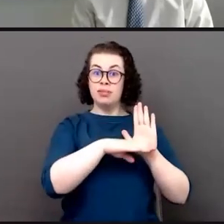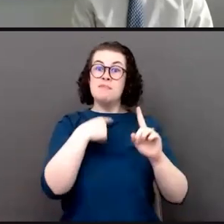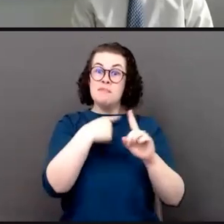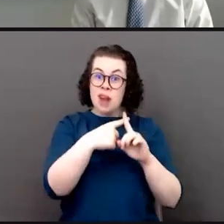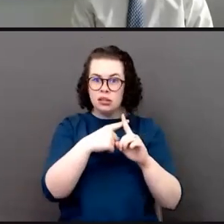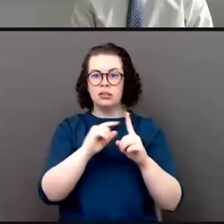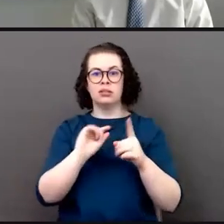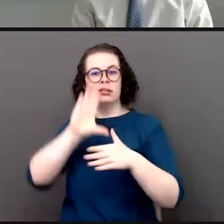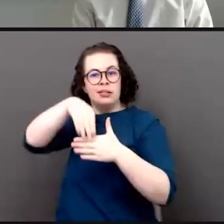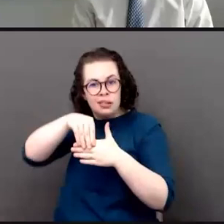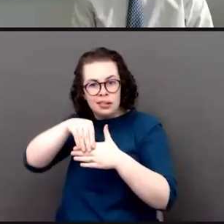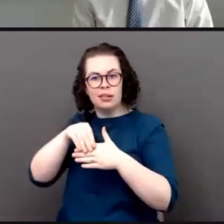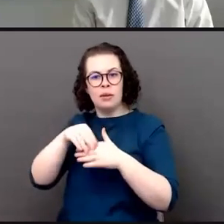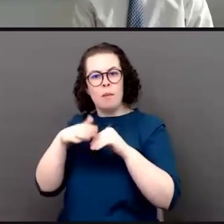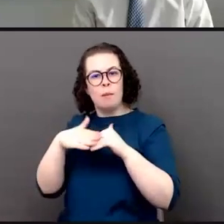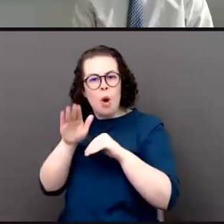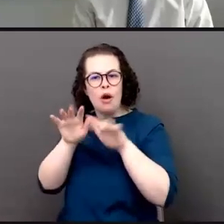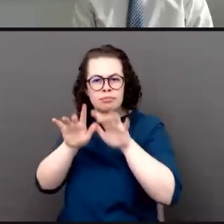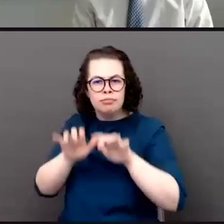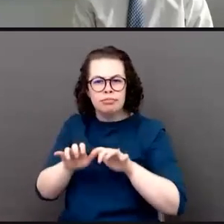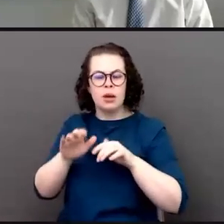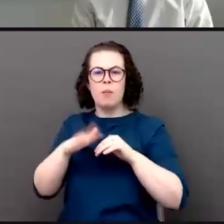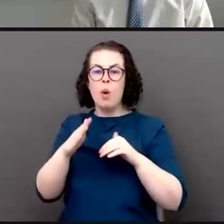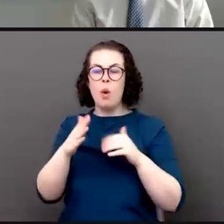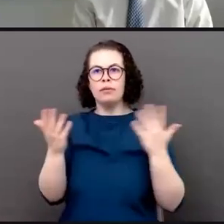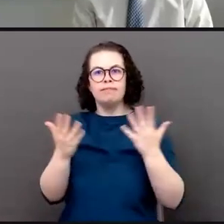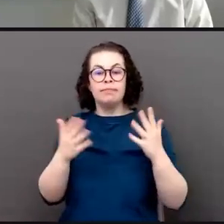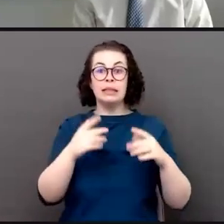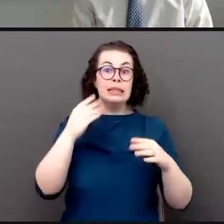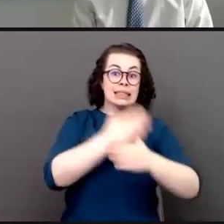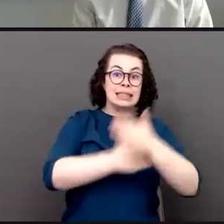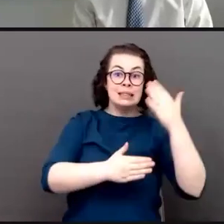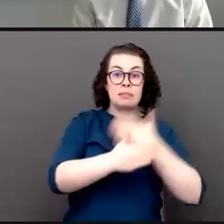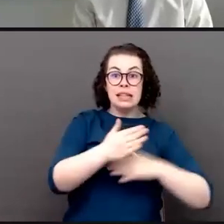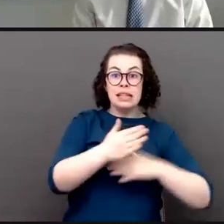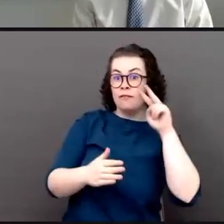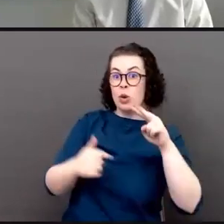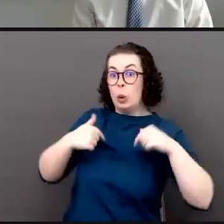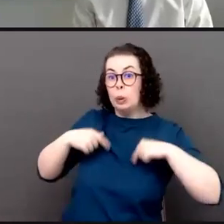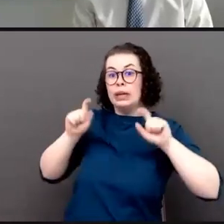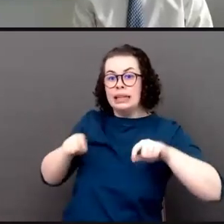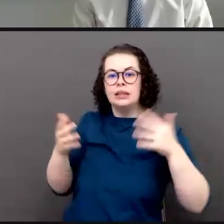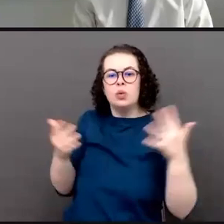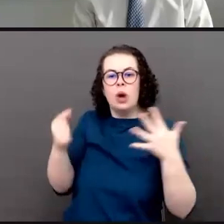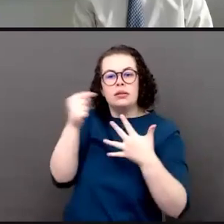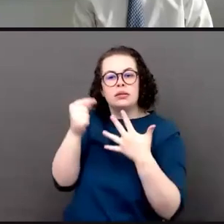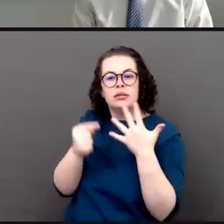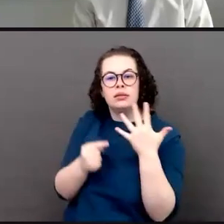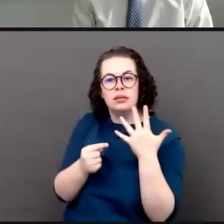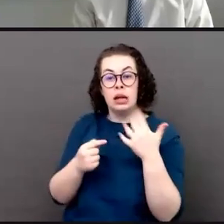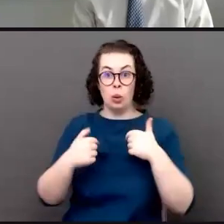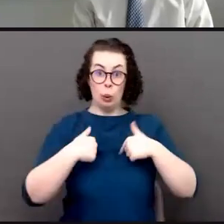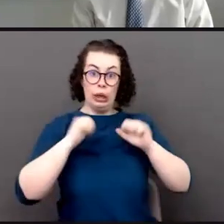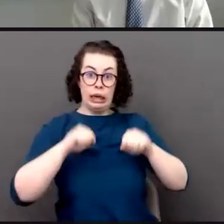on what the people with disability needs, what we can do, what we